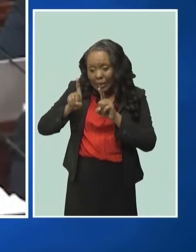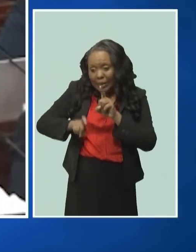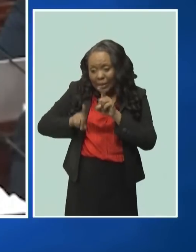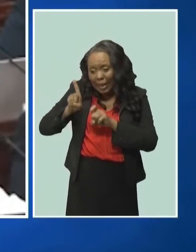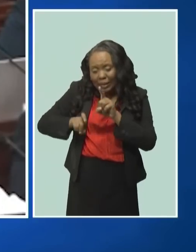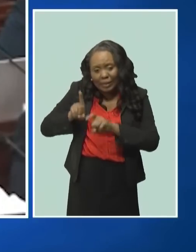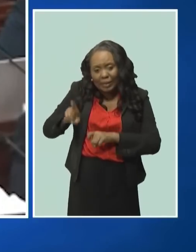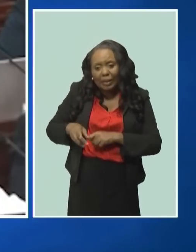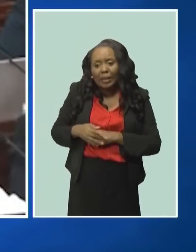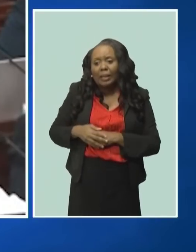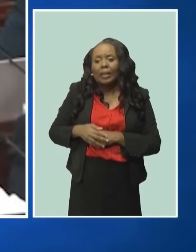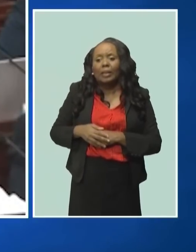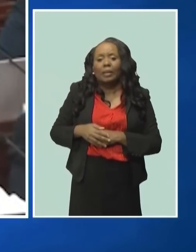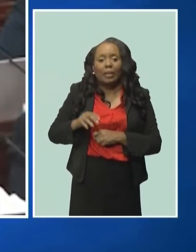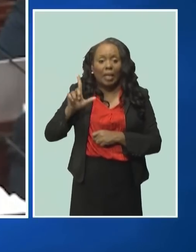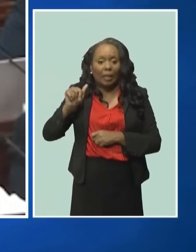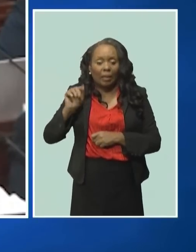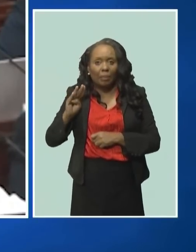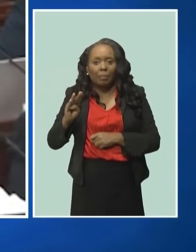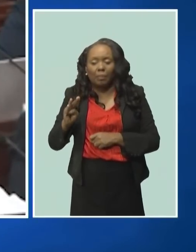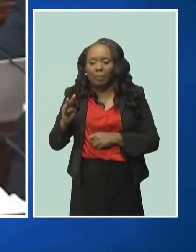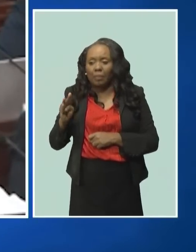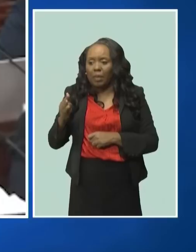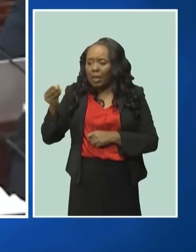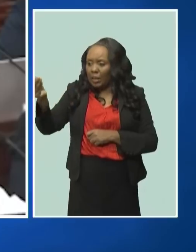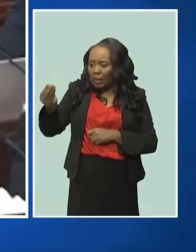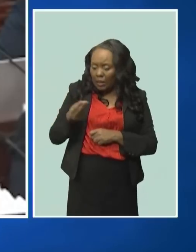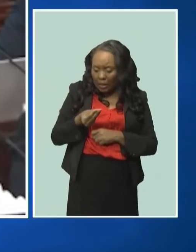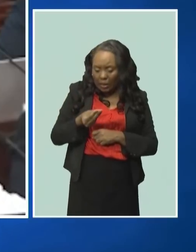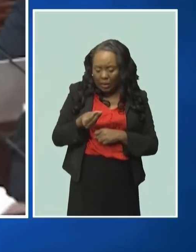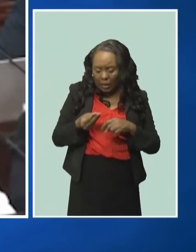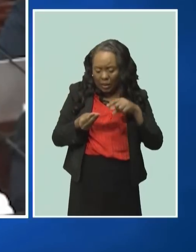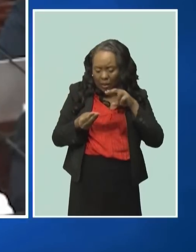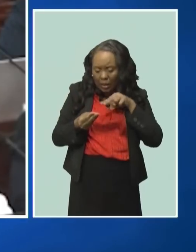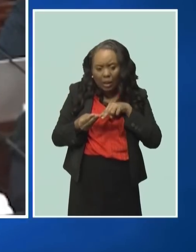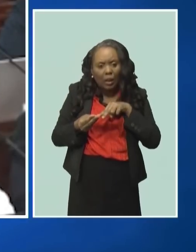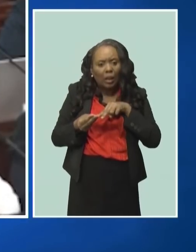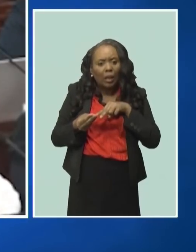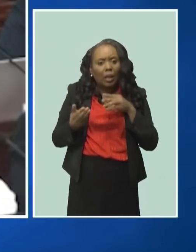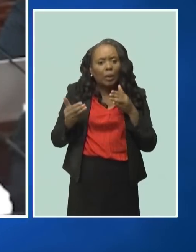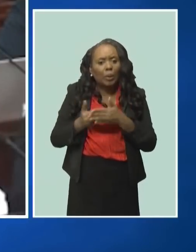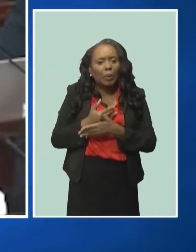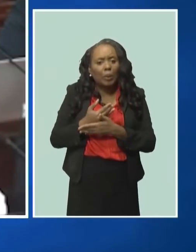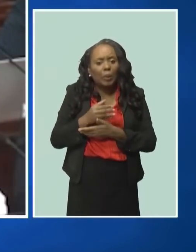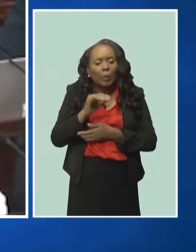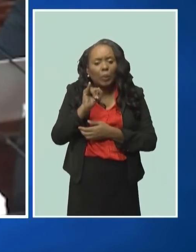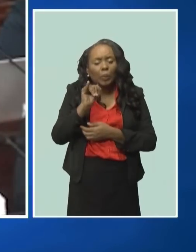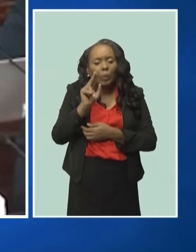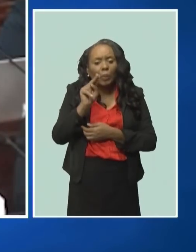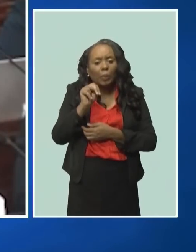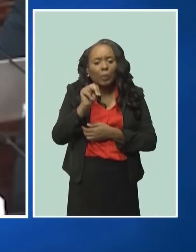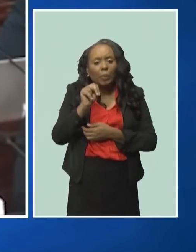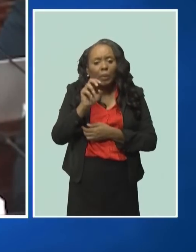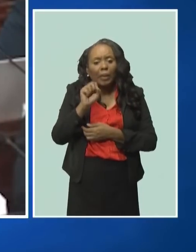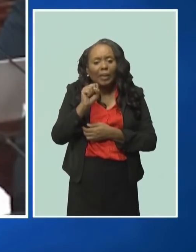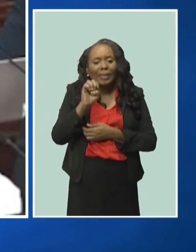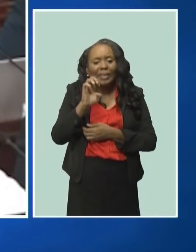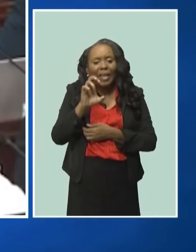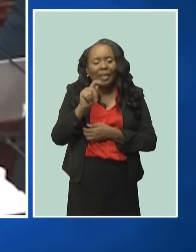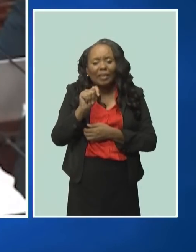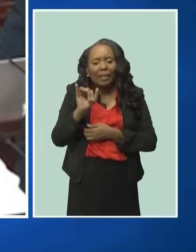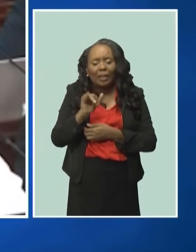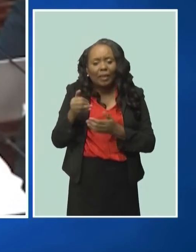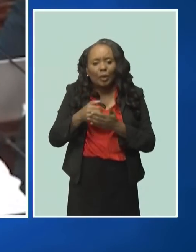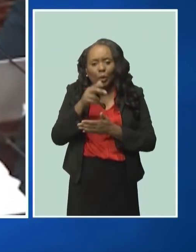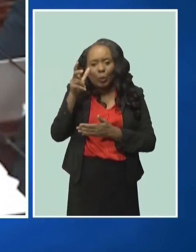identification, it came back as a new insect to the region. Some of my